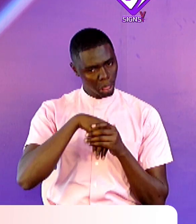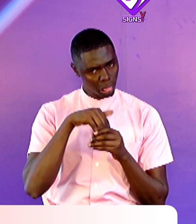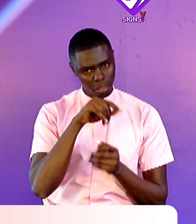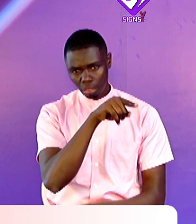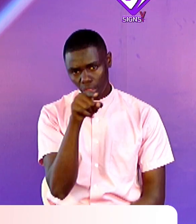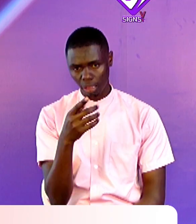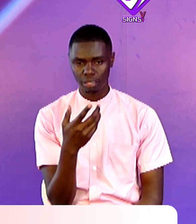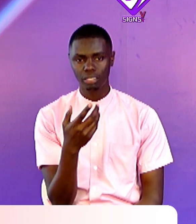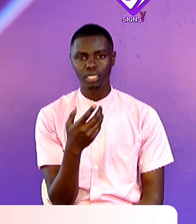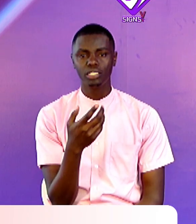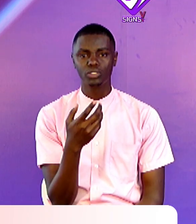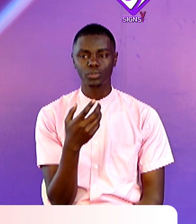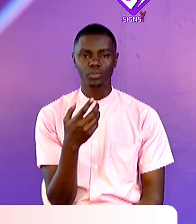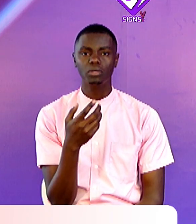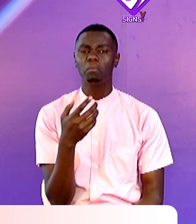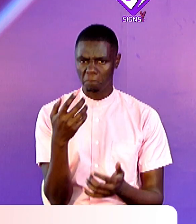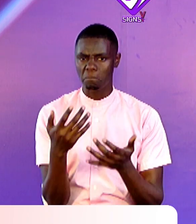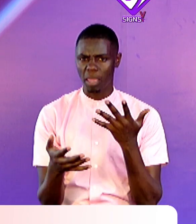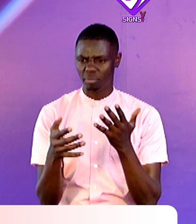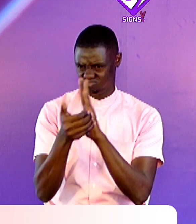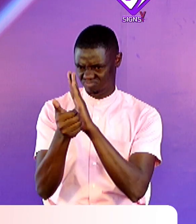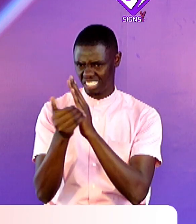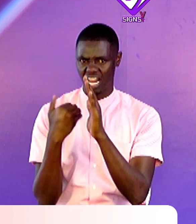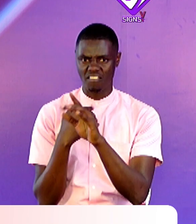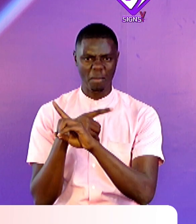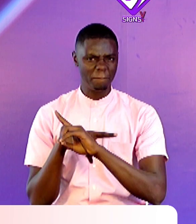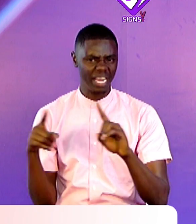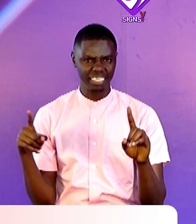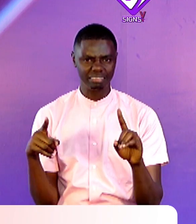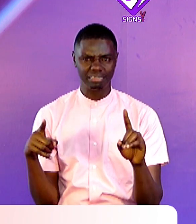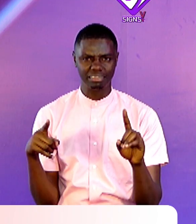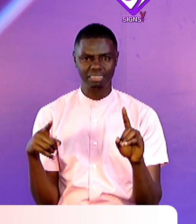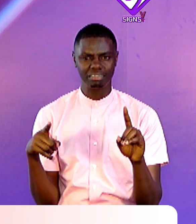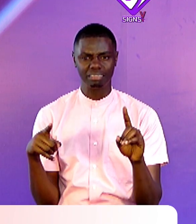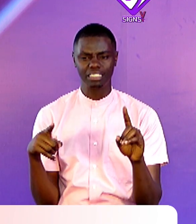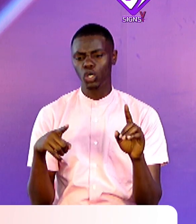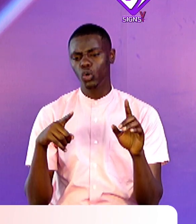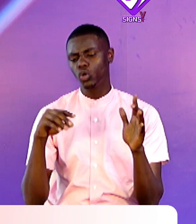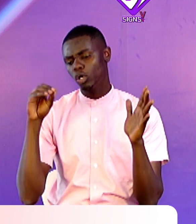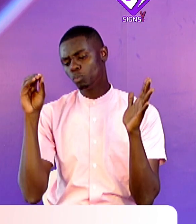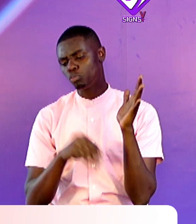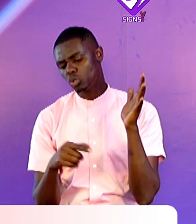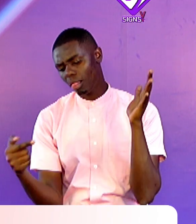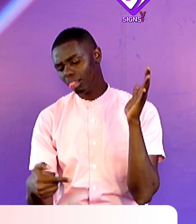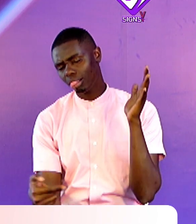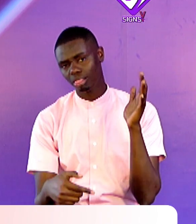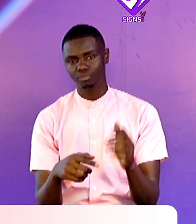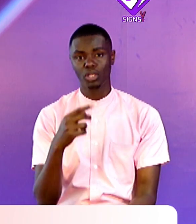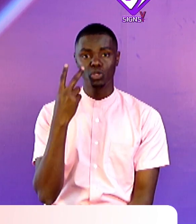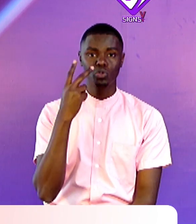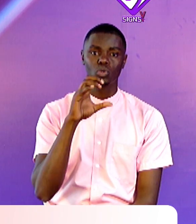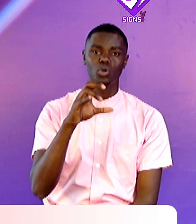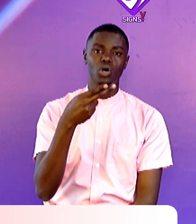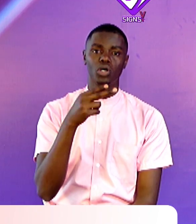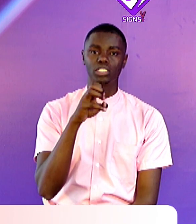like you may be a very good player, but you may not, you know, look down there. You know, you saw Kesogon in volleyball, you